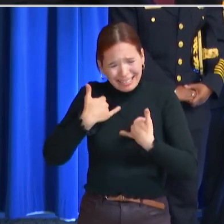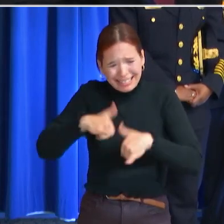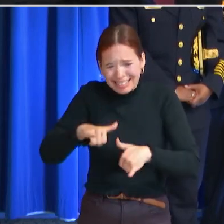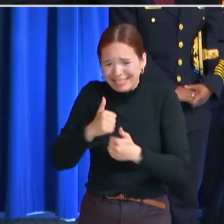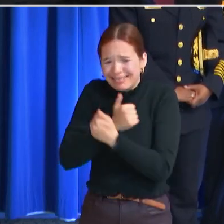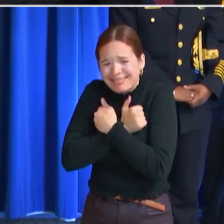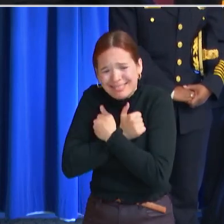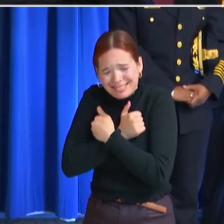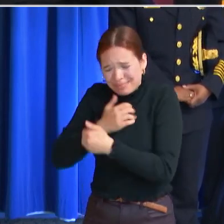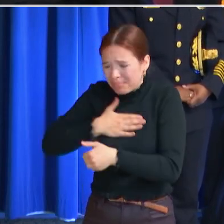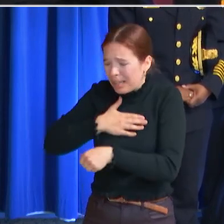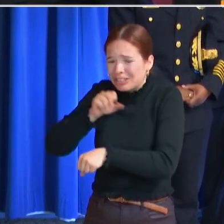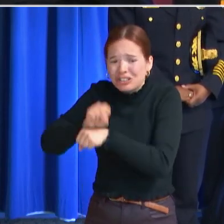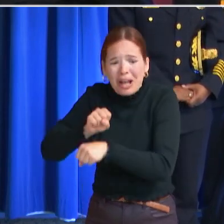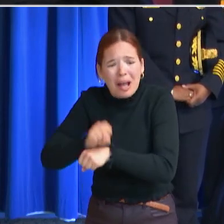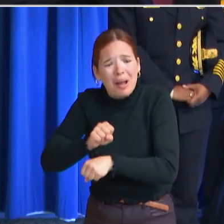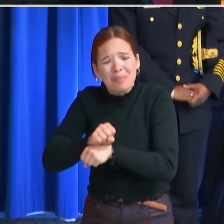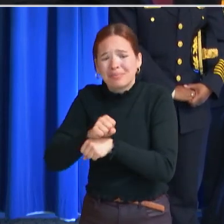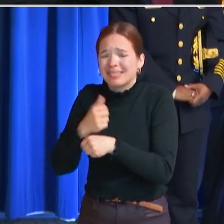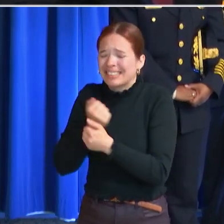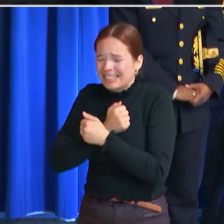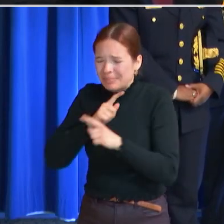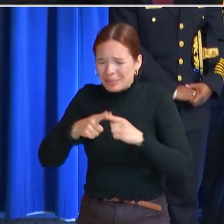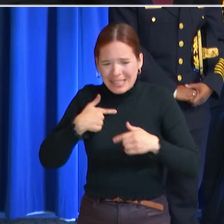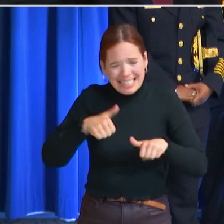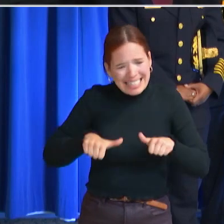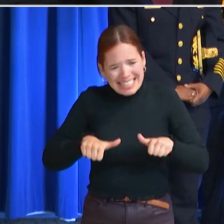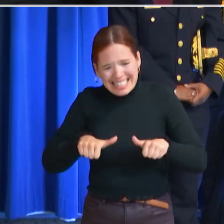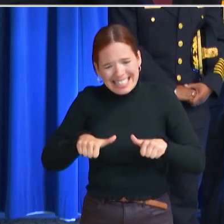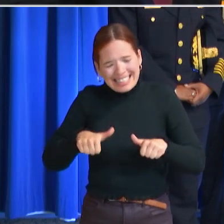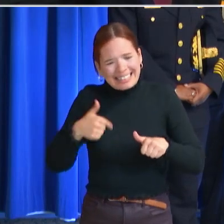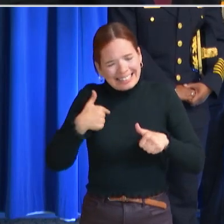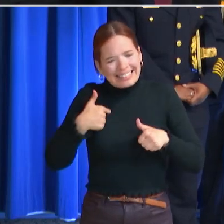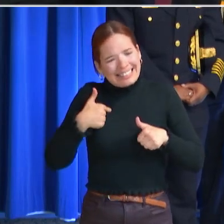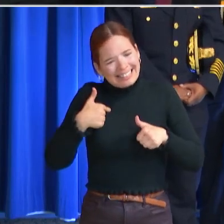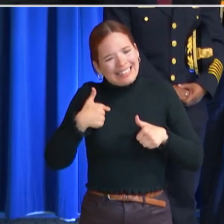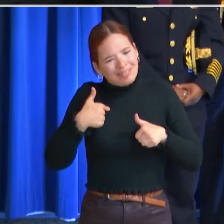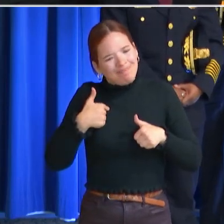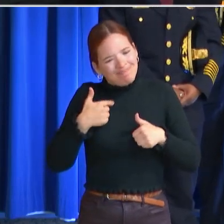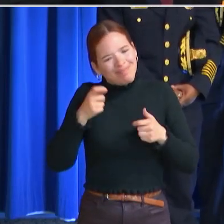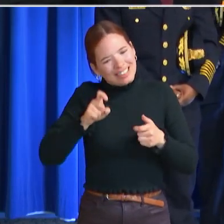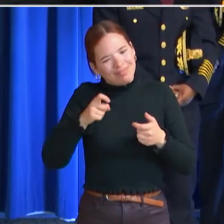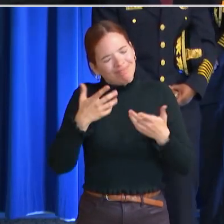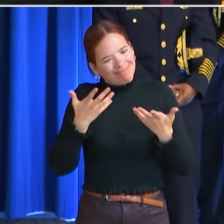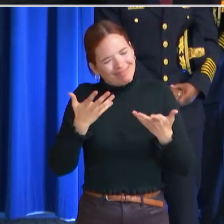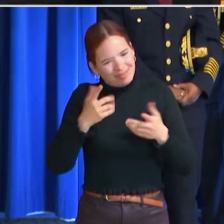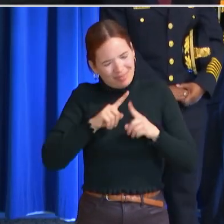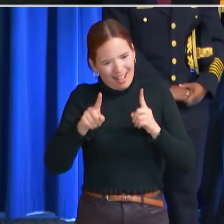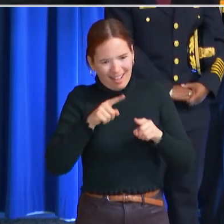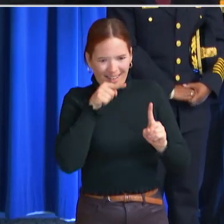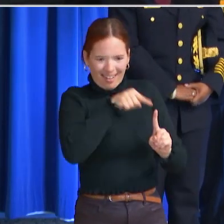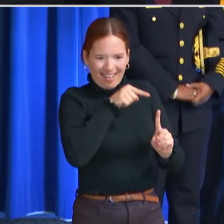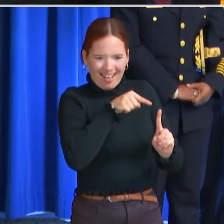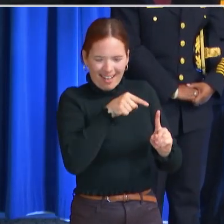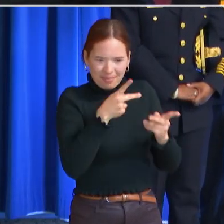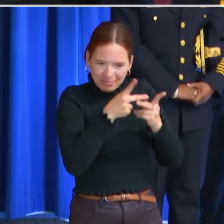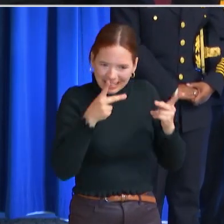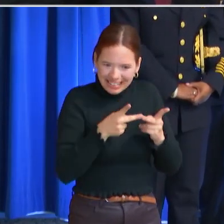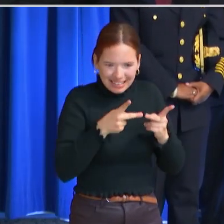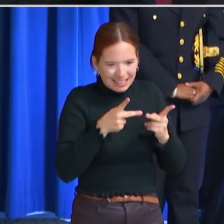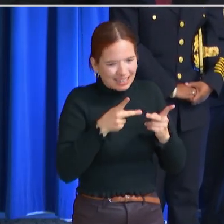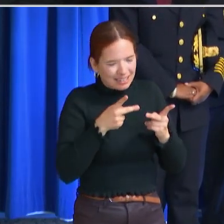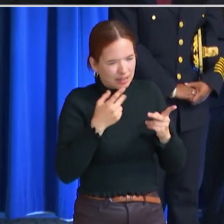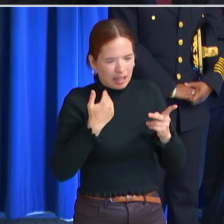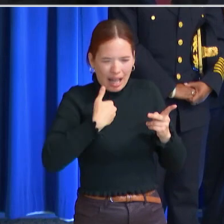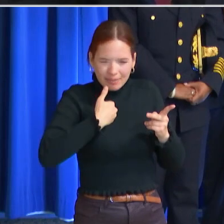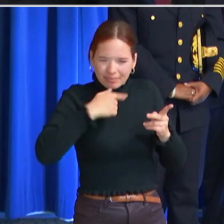things that I thought about, and really the reason that this next position is very attractive to me, is because of the mission that's associated